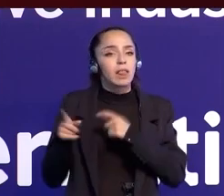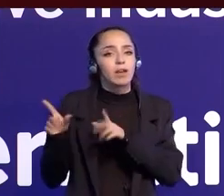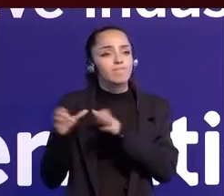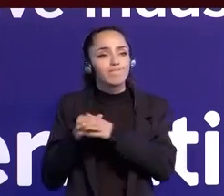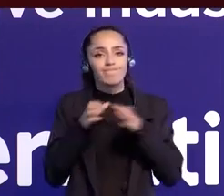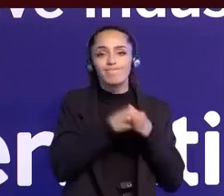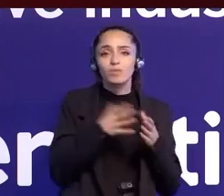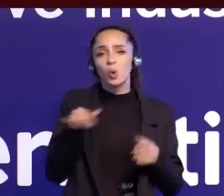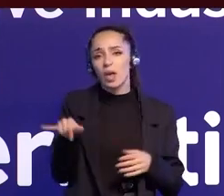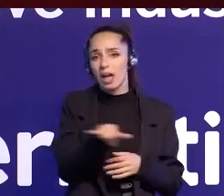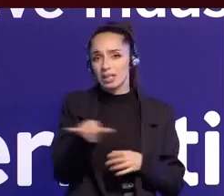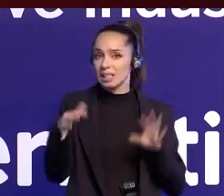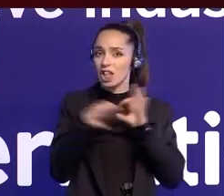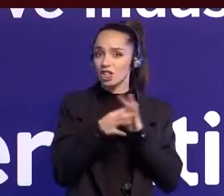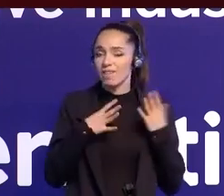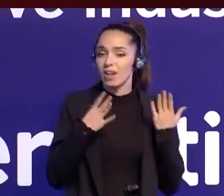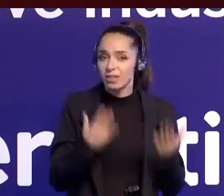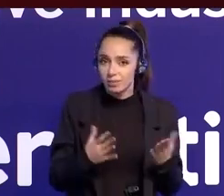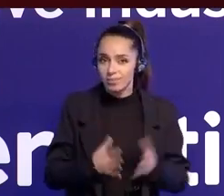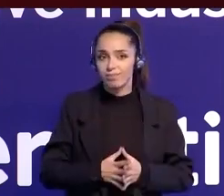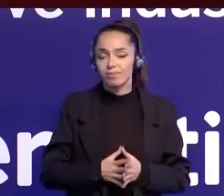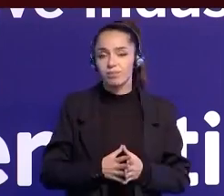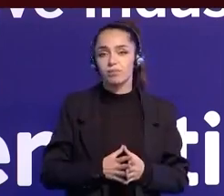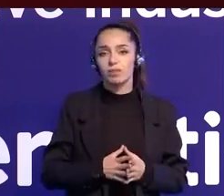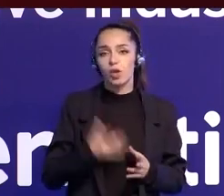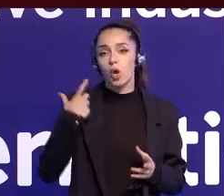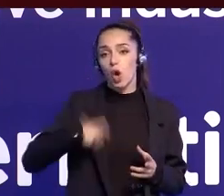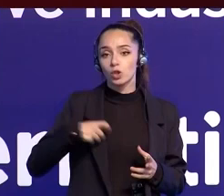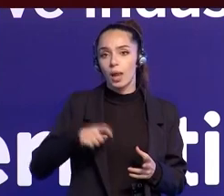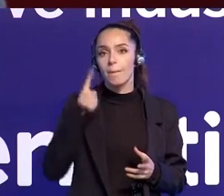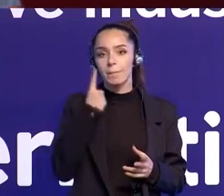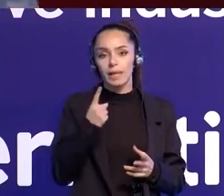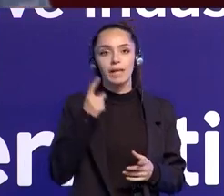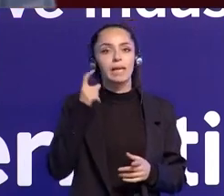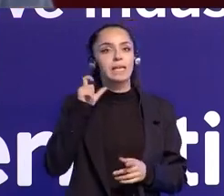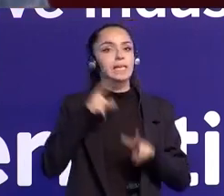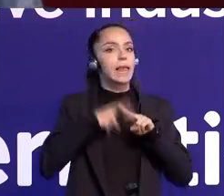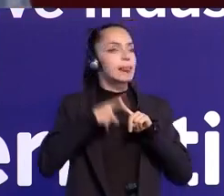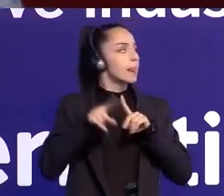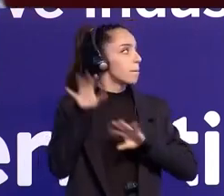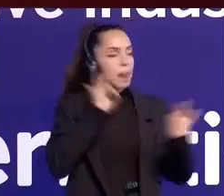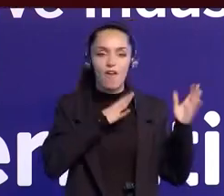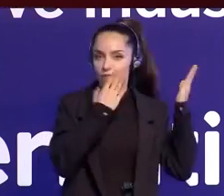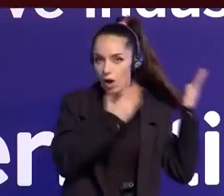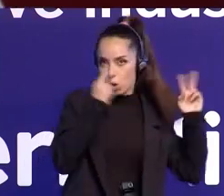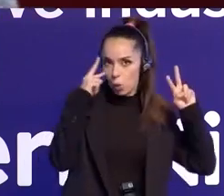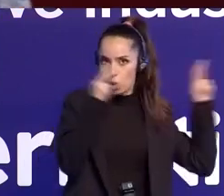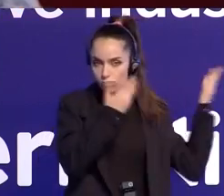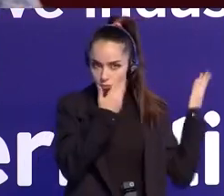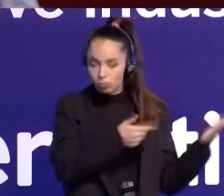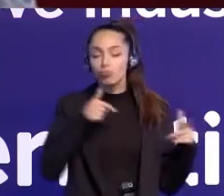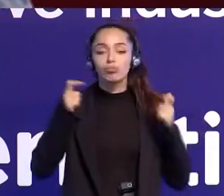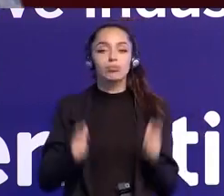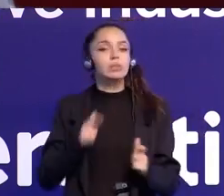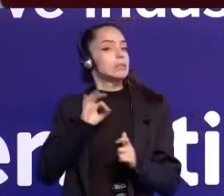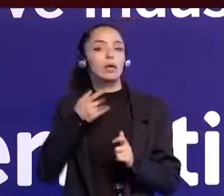special package in mind that would include, for example, reimbursement of rental expenses for Ukrainian creative enterprises, such